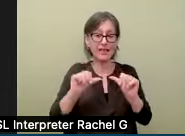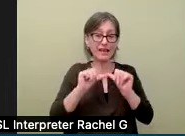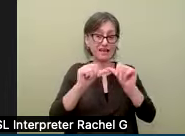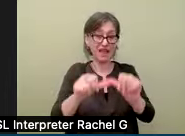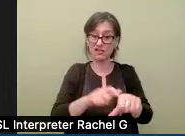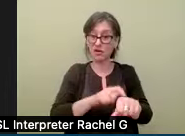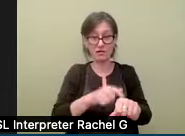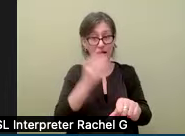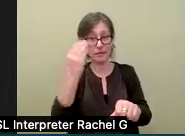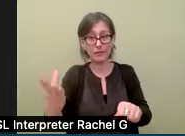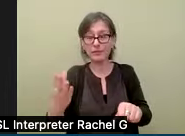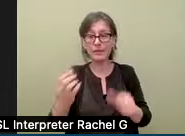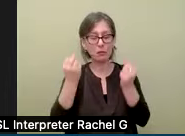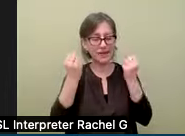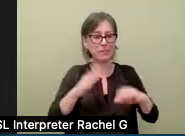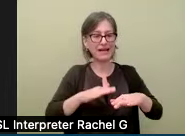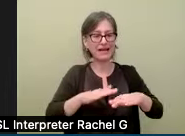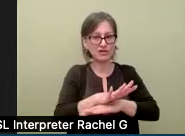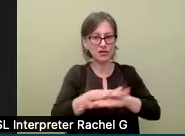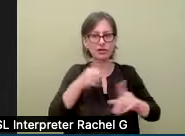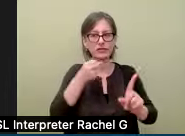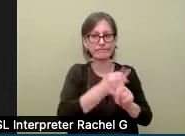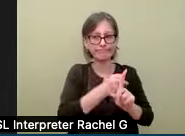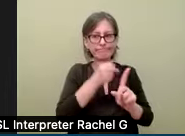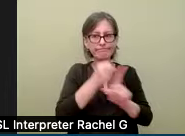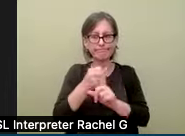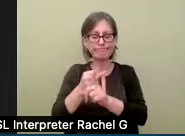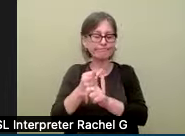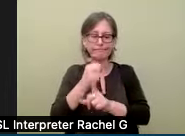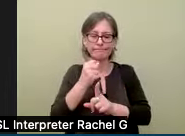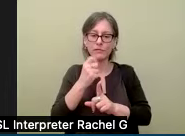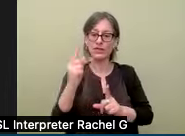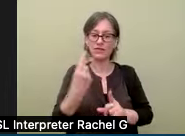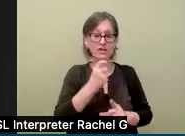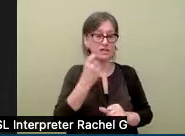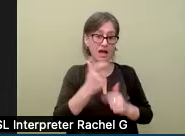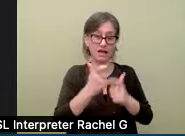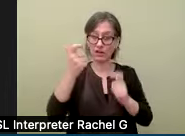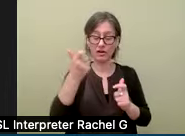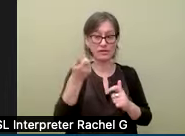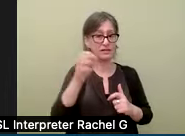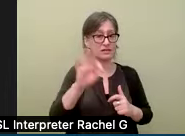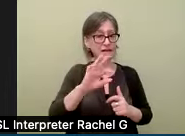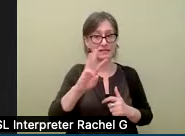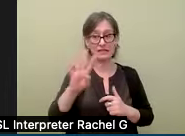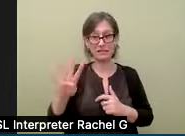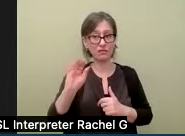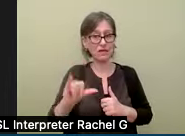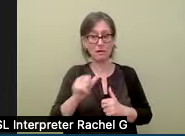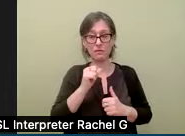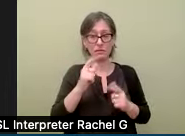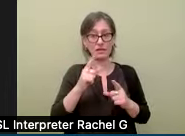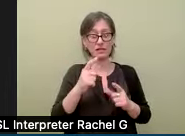long time, with many surges, and often the first surge is not the largest. Remember the 1964 tsunami in Crescent City?